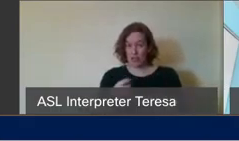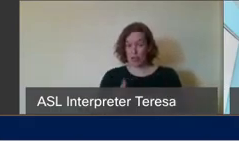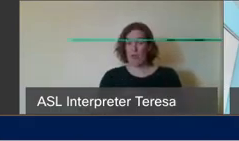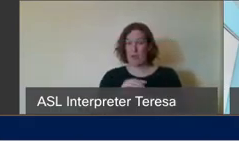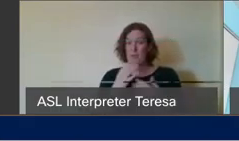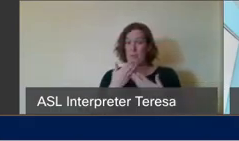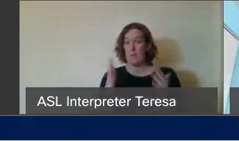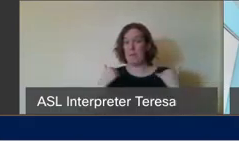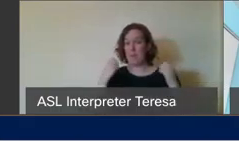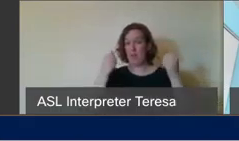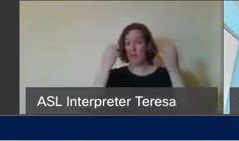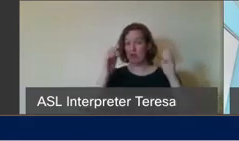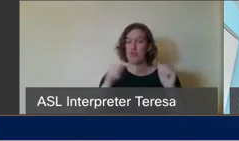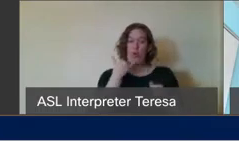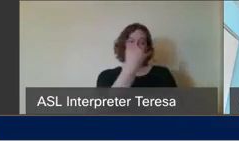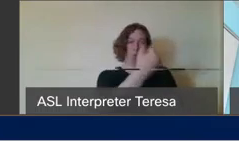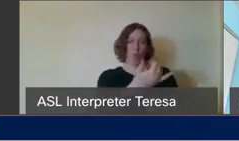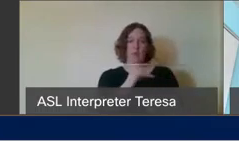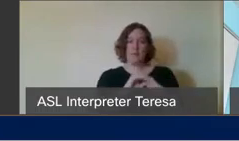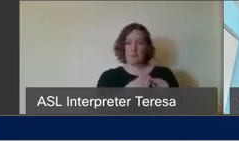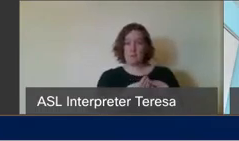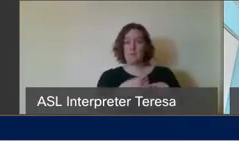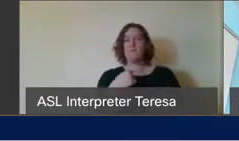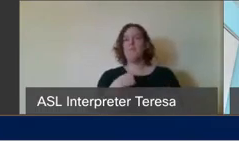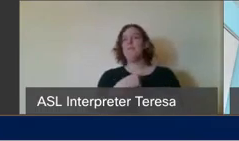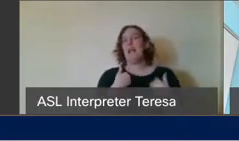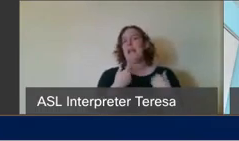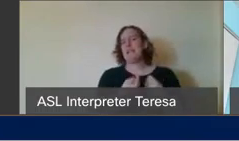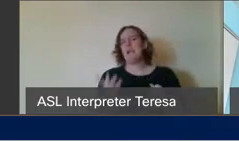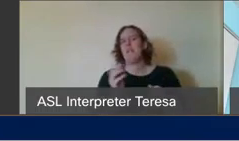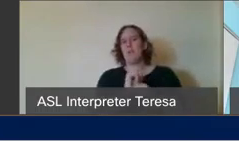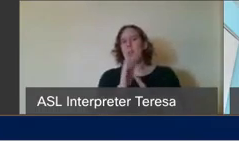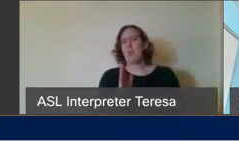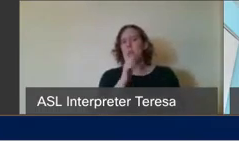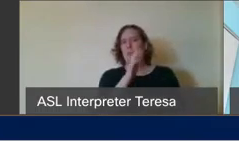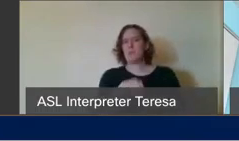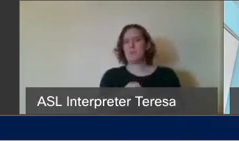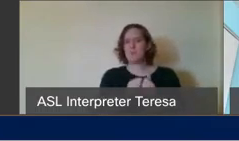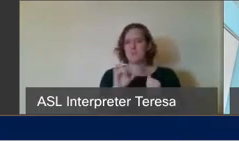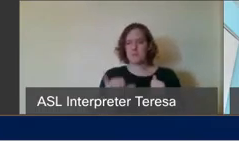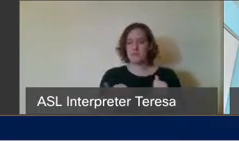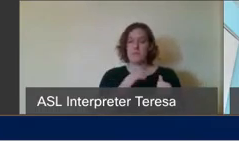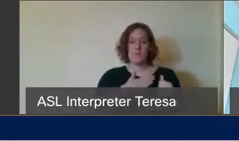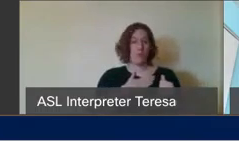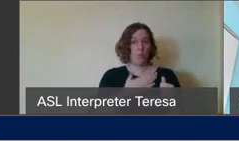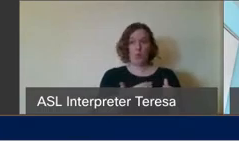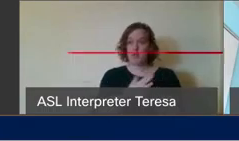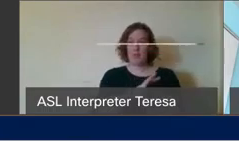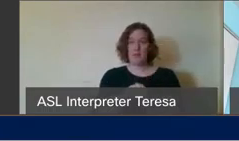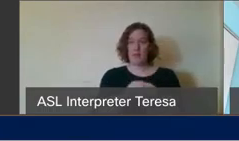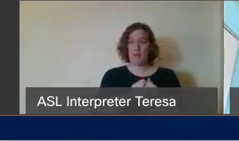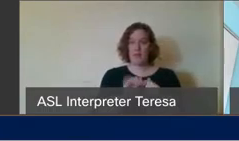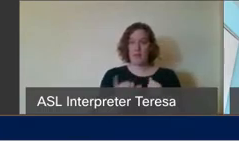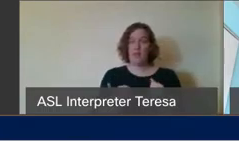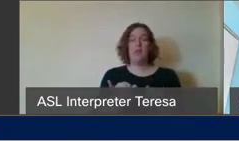health emergency, they can call this hotline. And we had several employees who participated willingly in that effort.